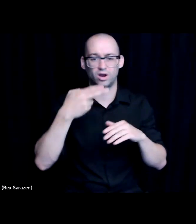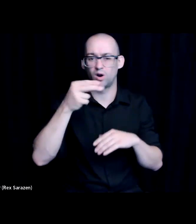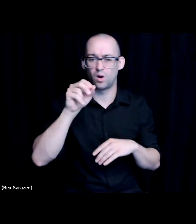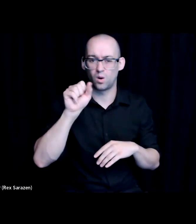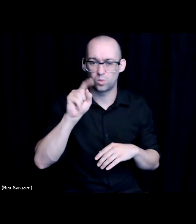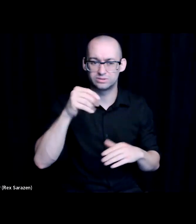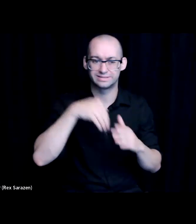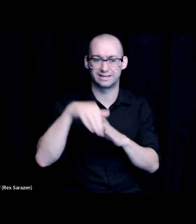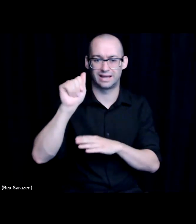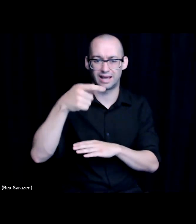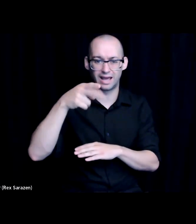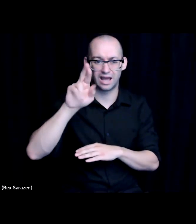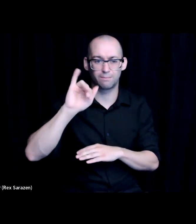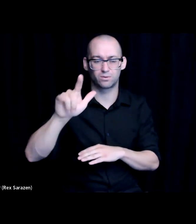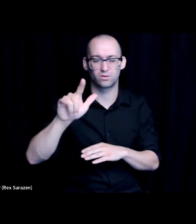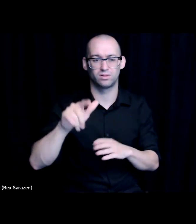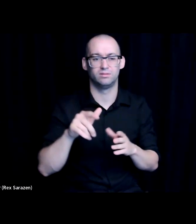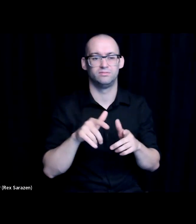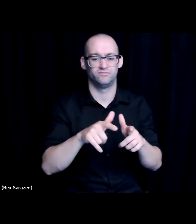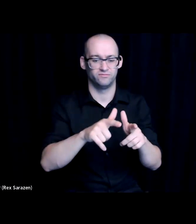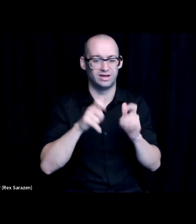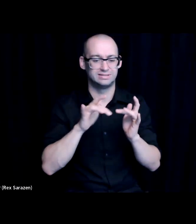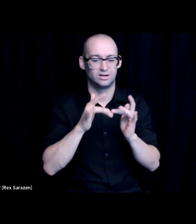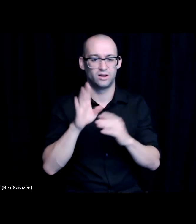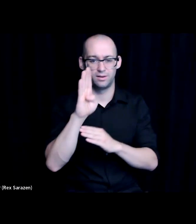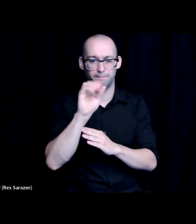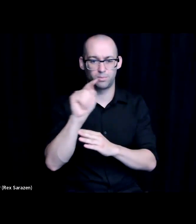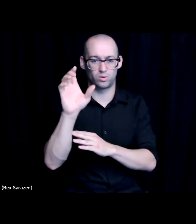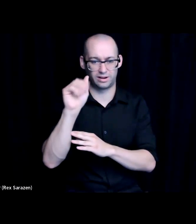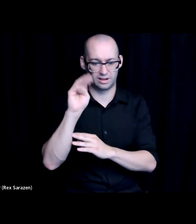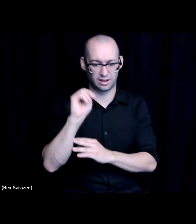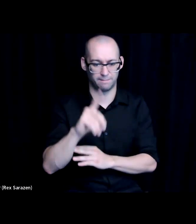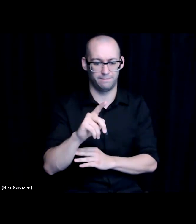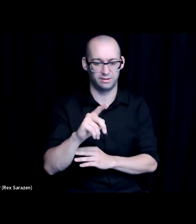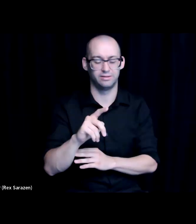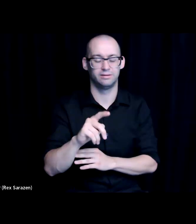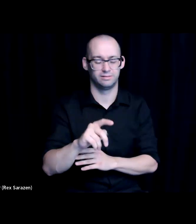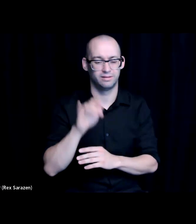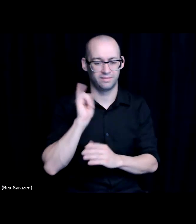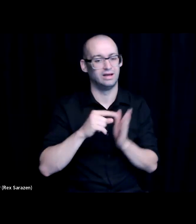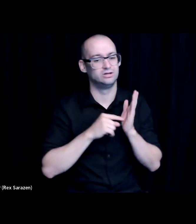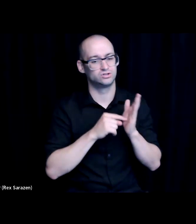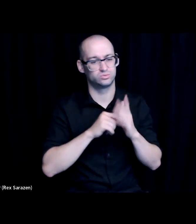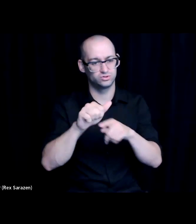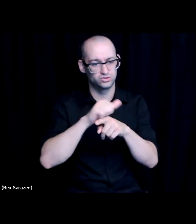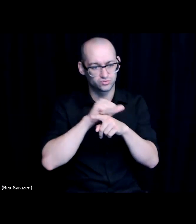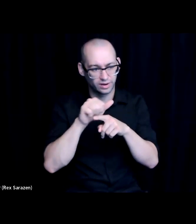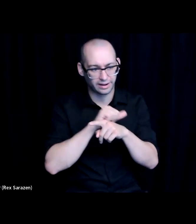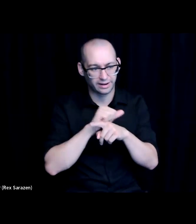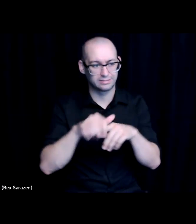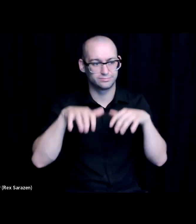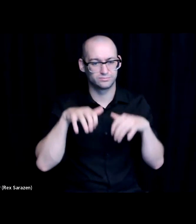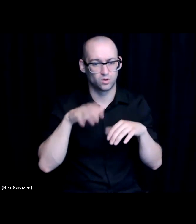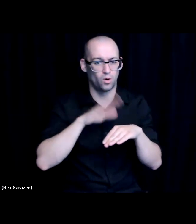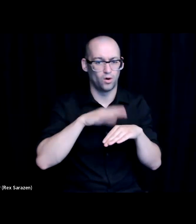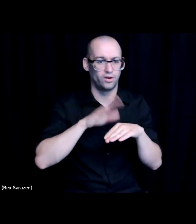a broadband boot camp event that featured both a training session on broadband, like everything